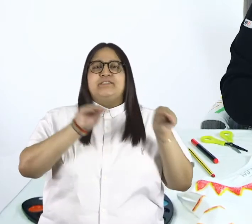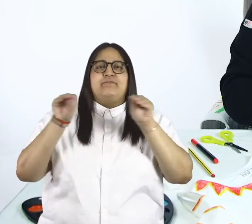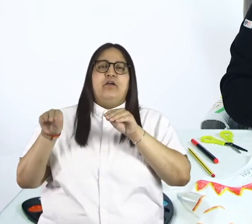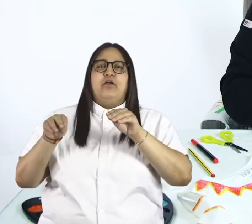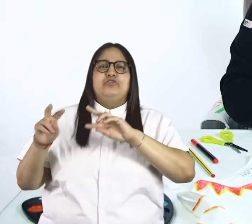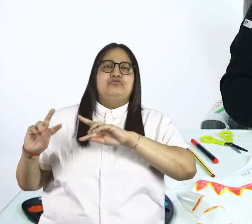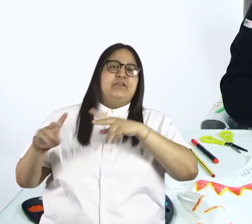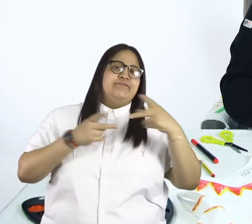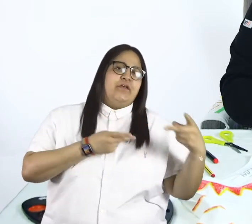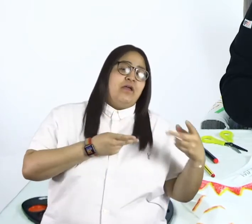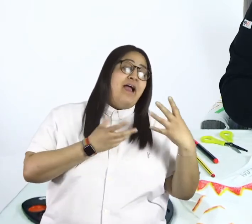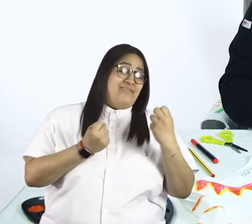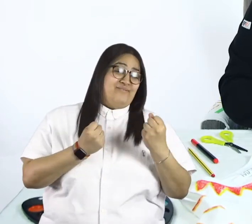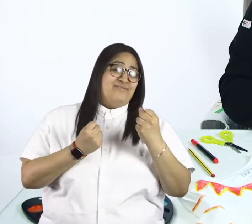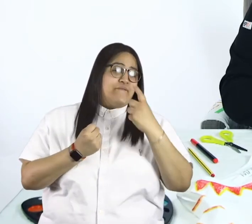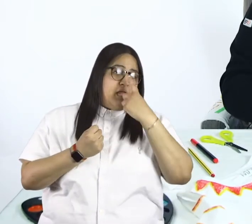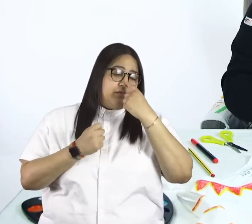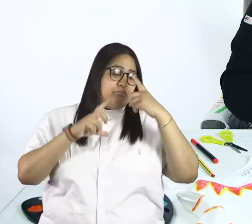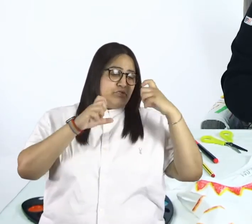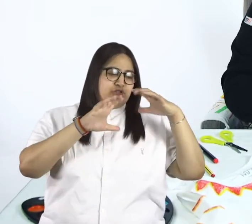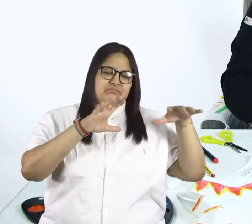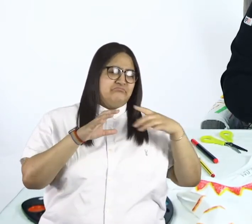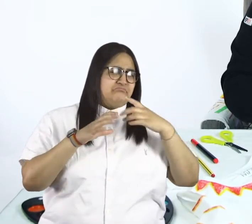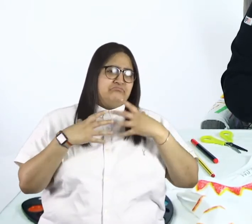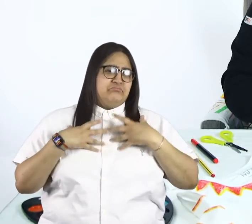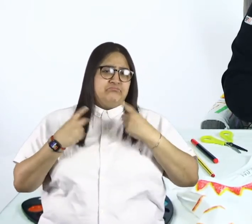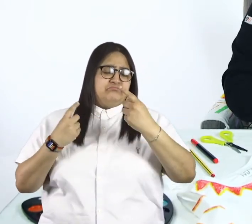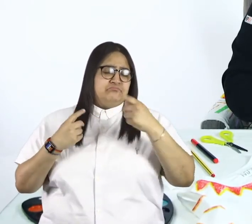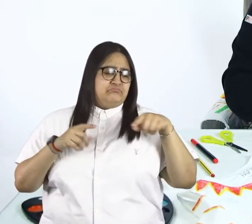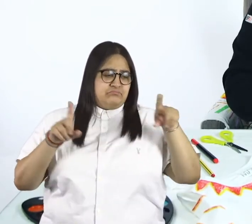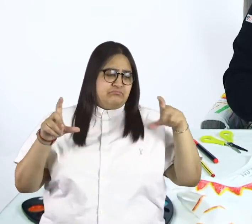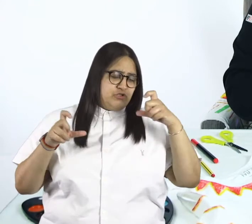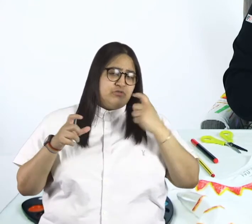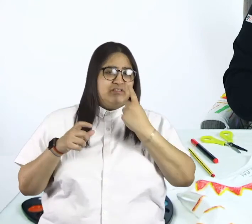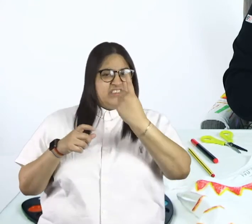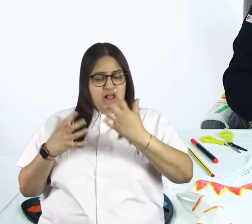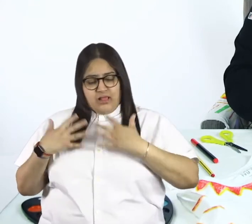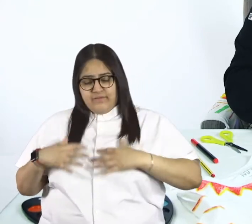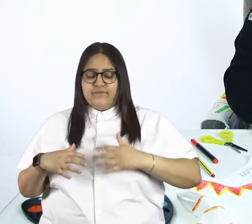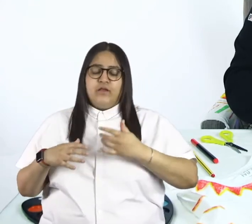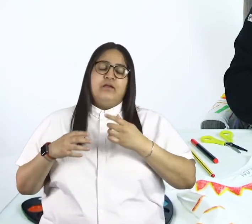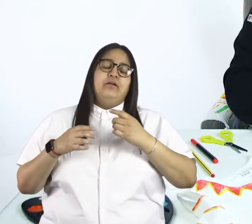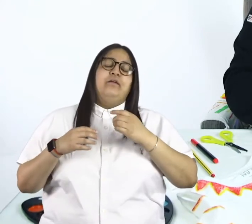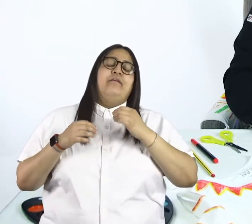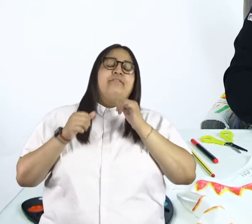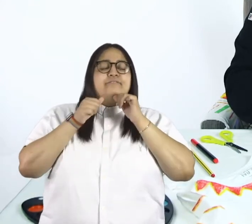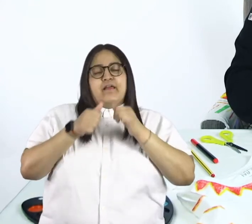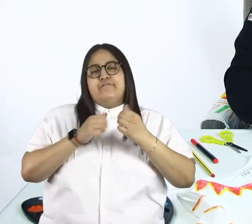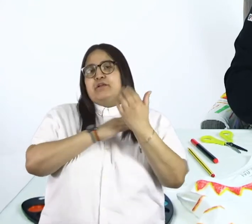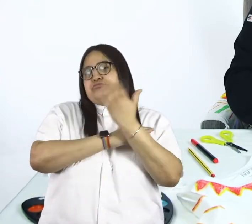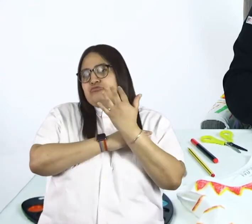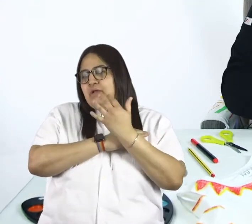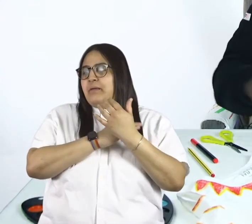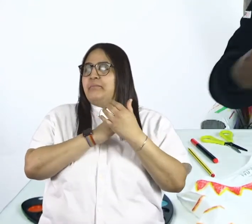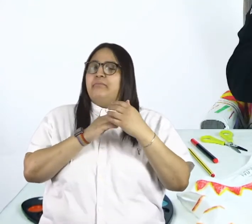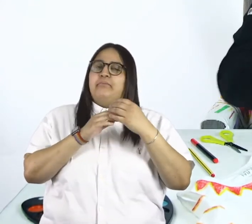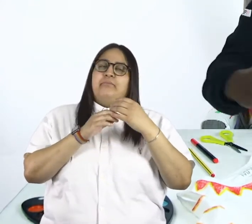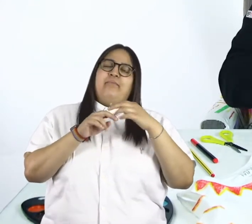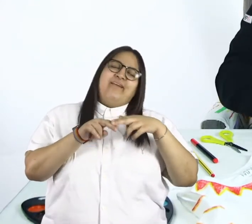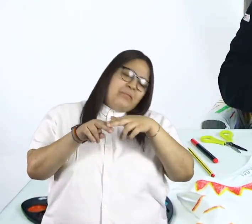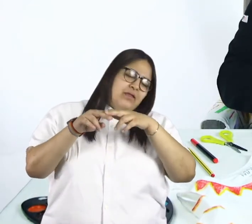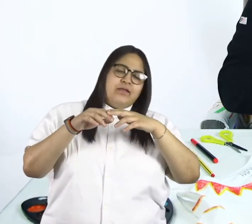picture of your favorite program, you can print those out on heat transfer paper, and then all you do is